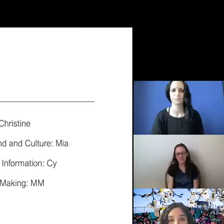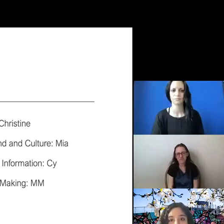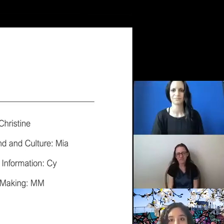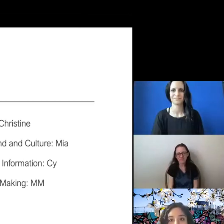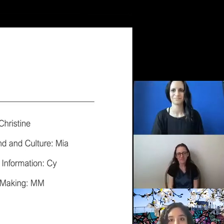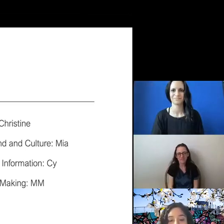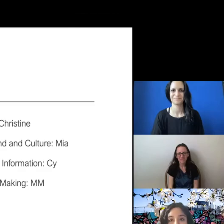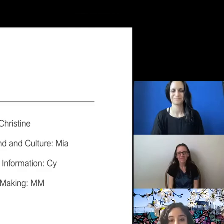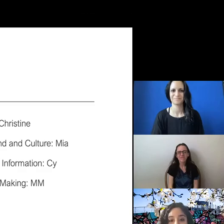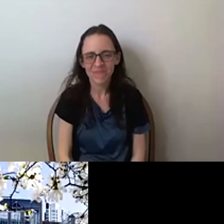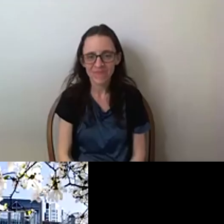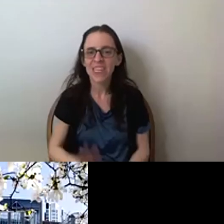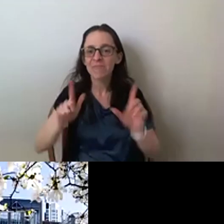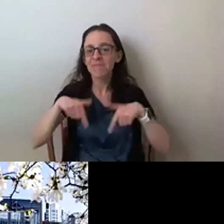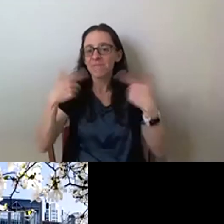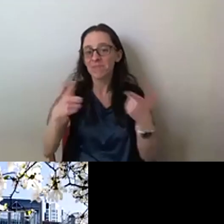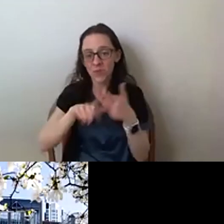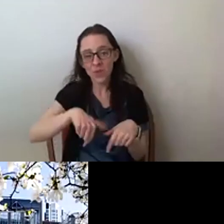Great. Thank you.